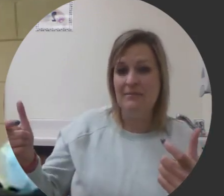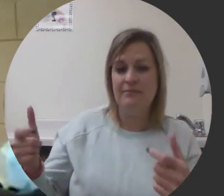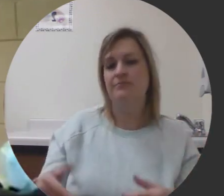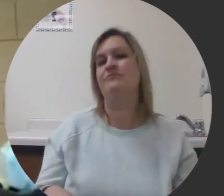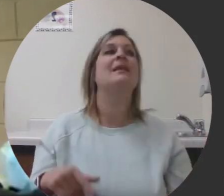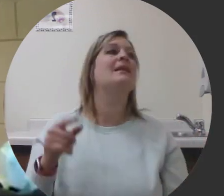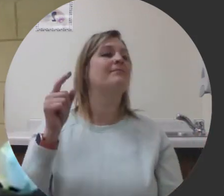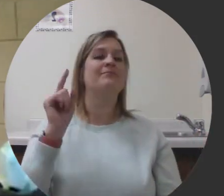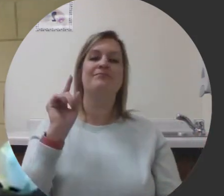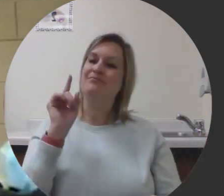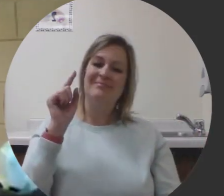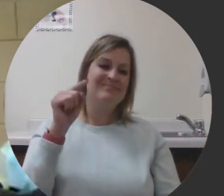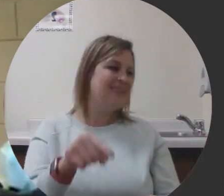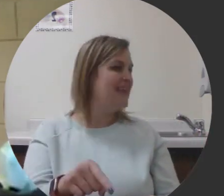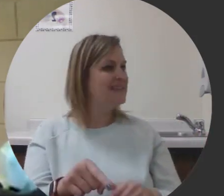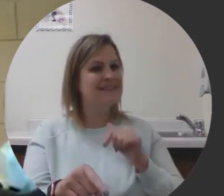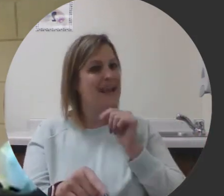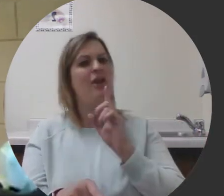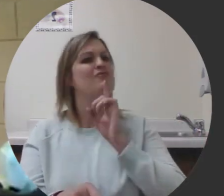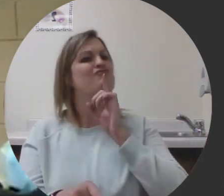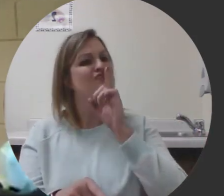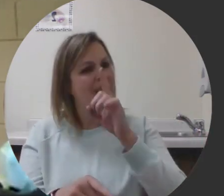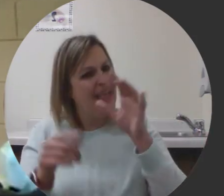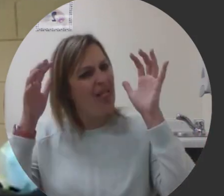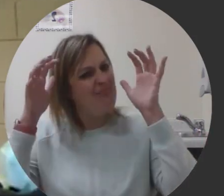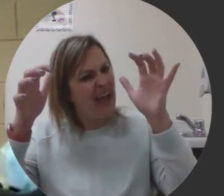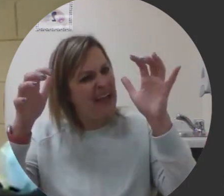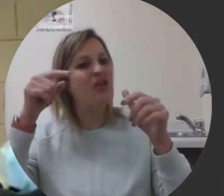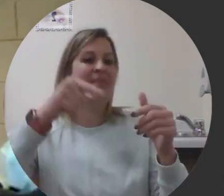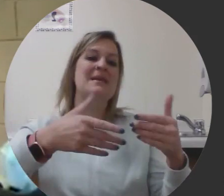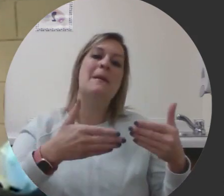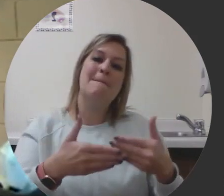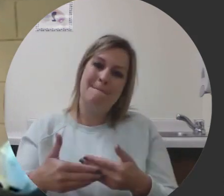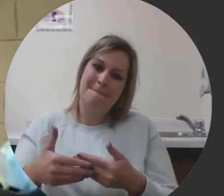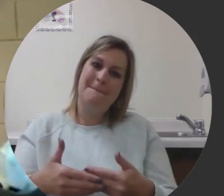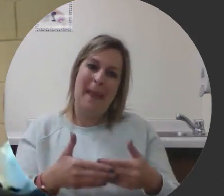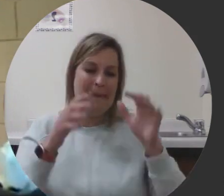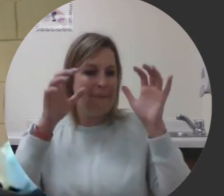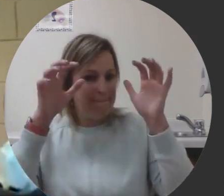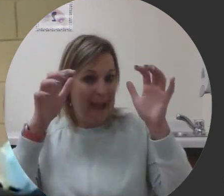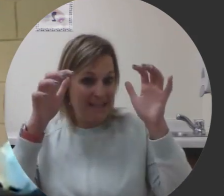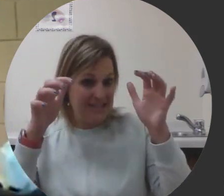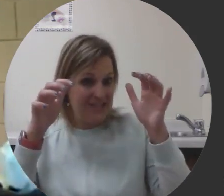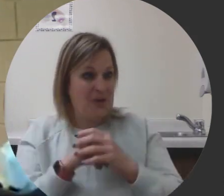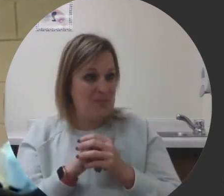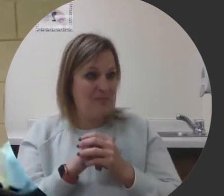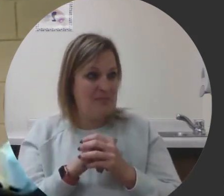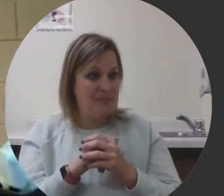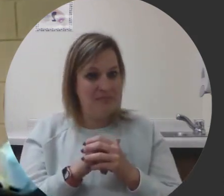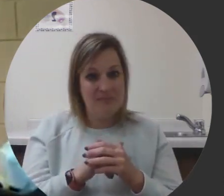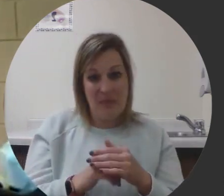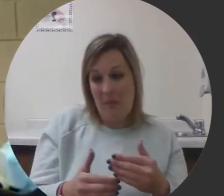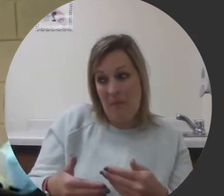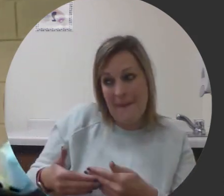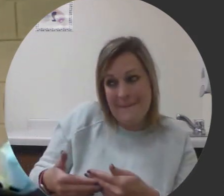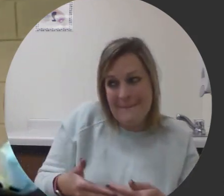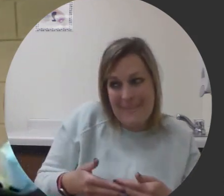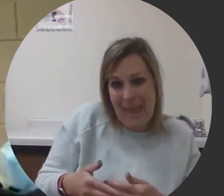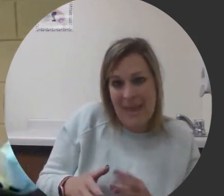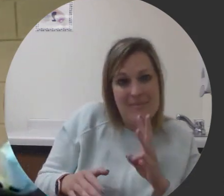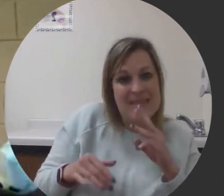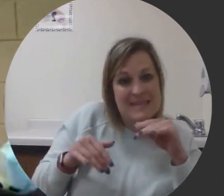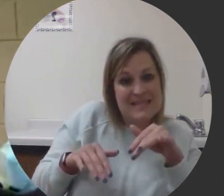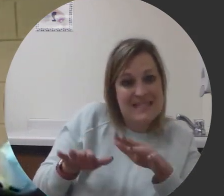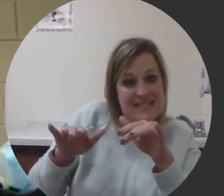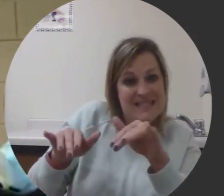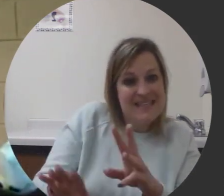a monster, he said. This is a baby one. A baby sea monster, said Kirsty. Well, then it would eat